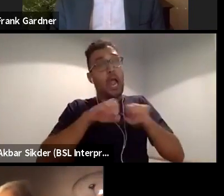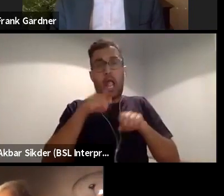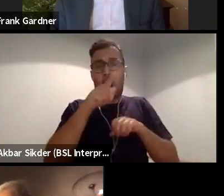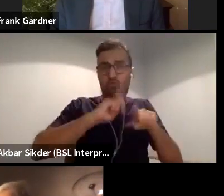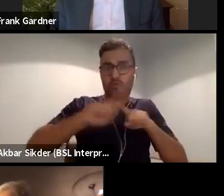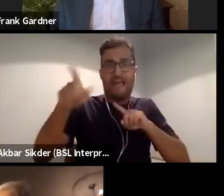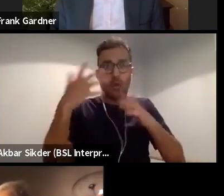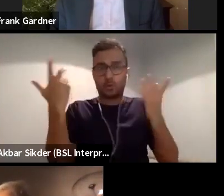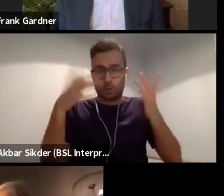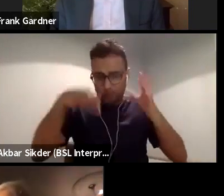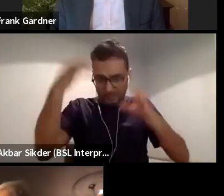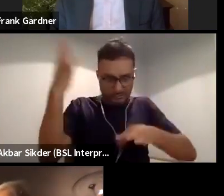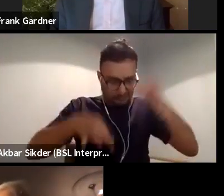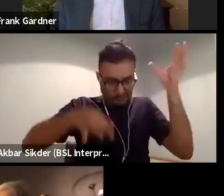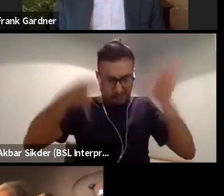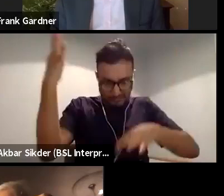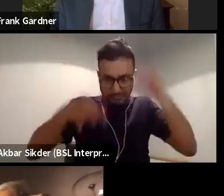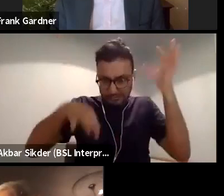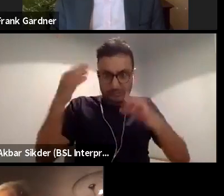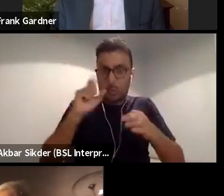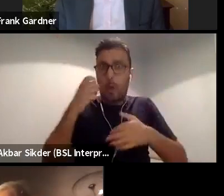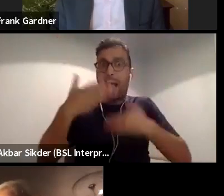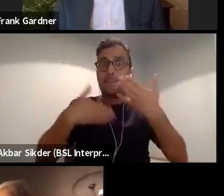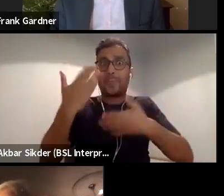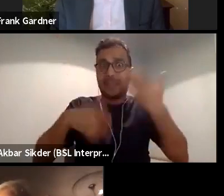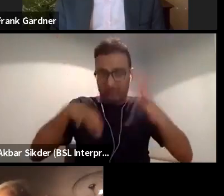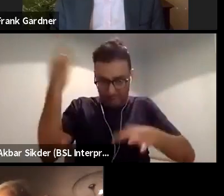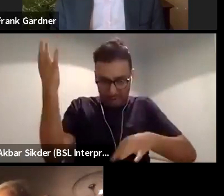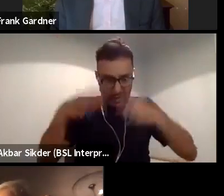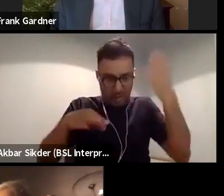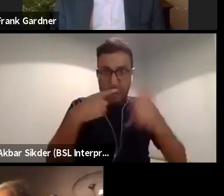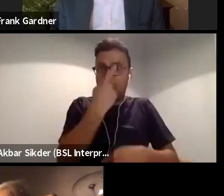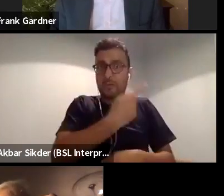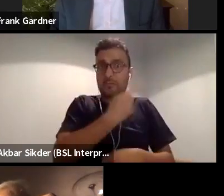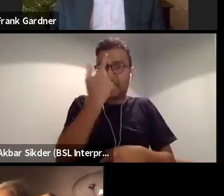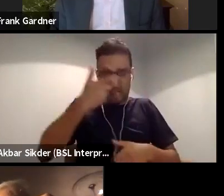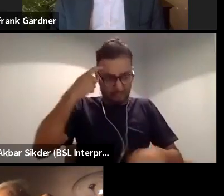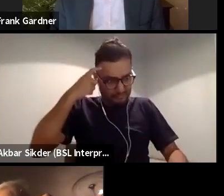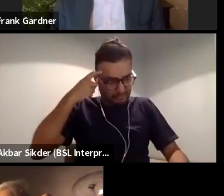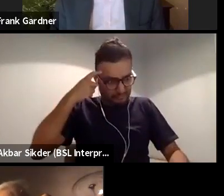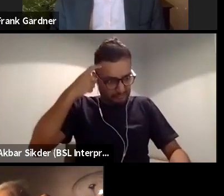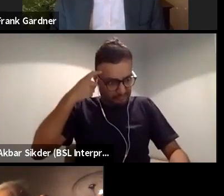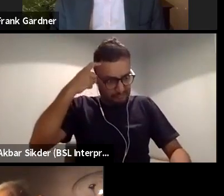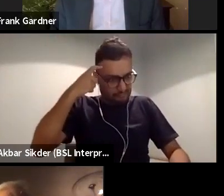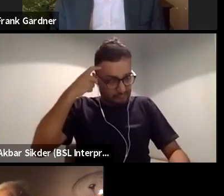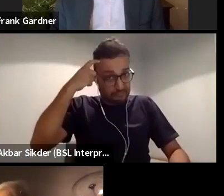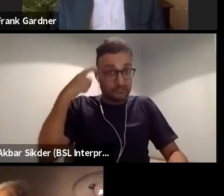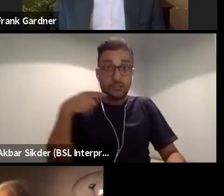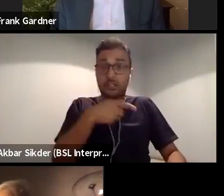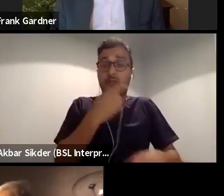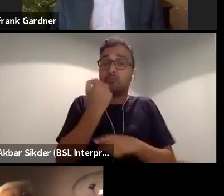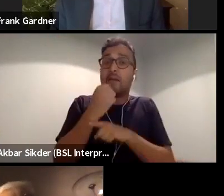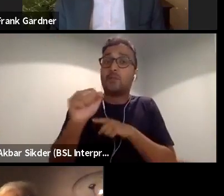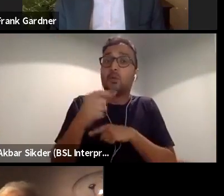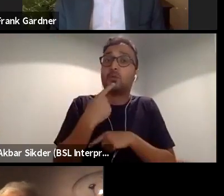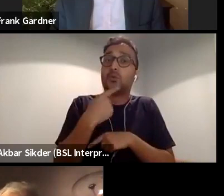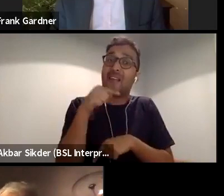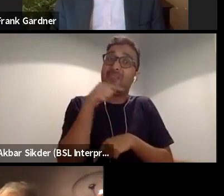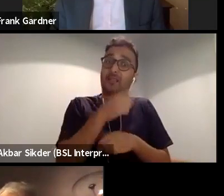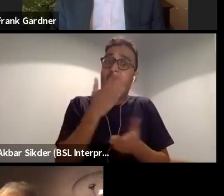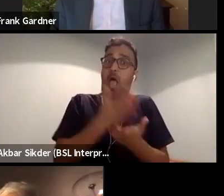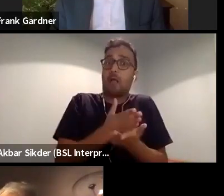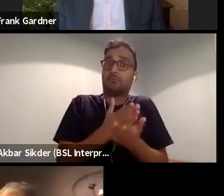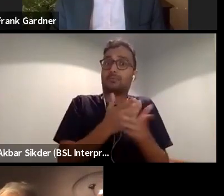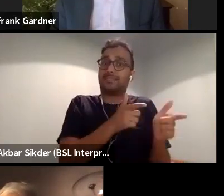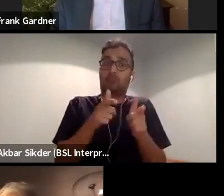what had happened, but without actually at any point saying that this was terrorism. So yeah,